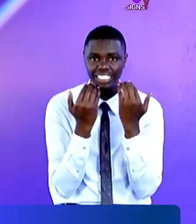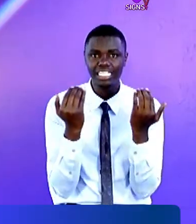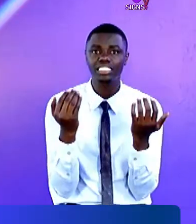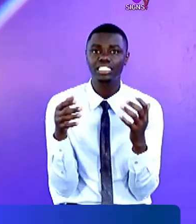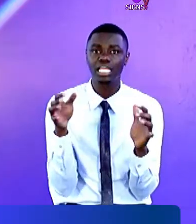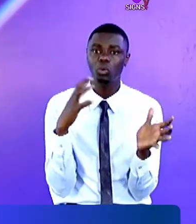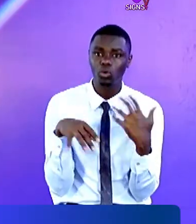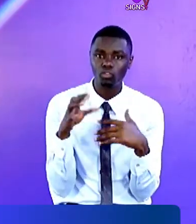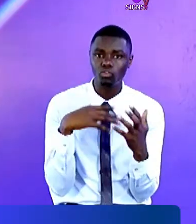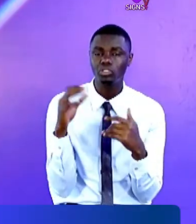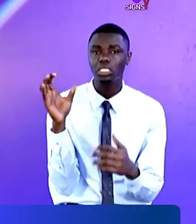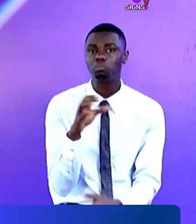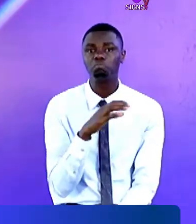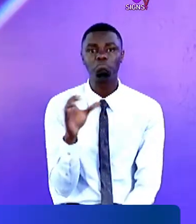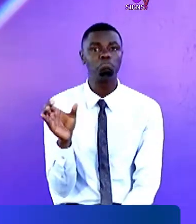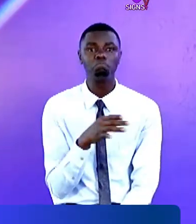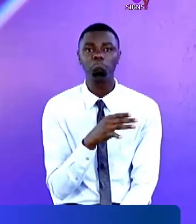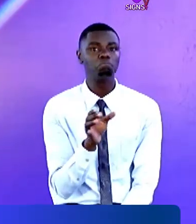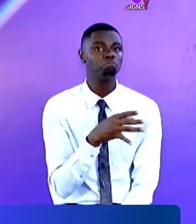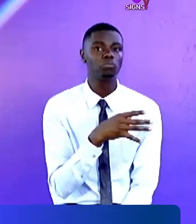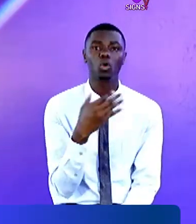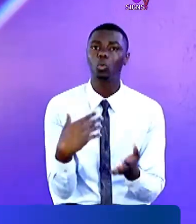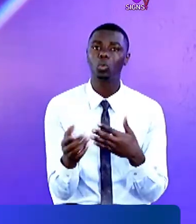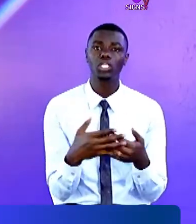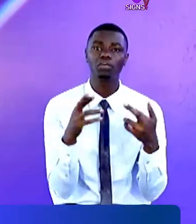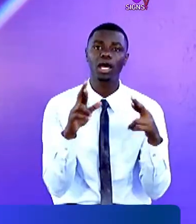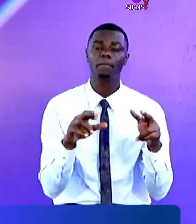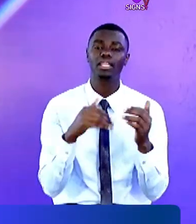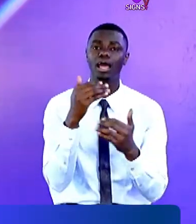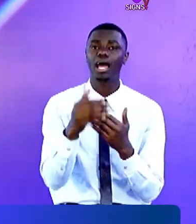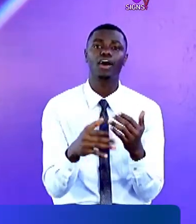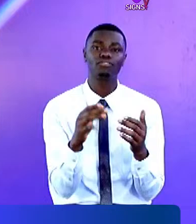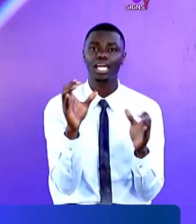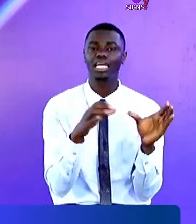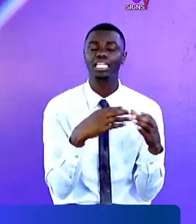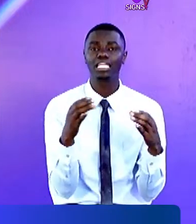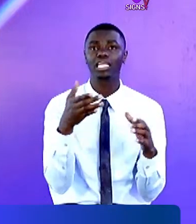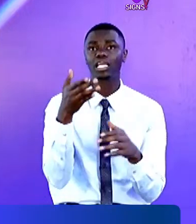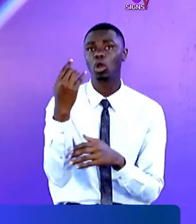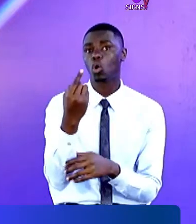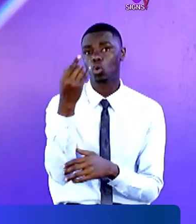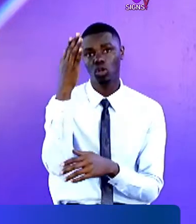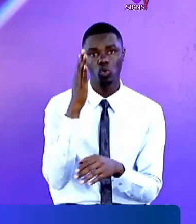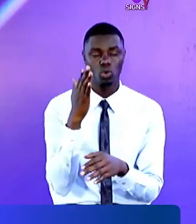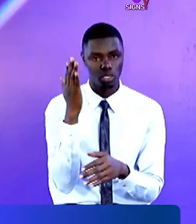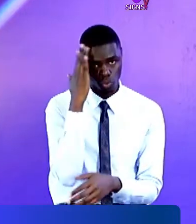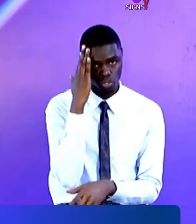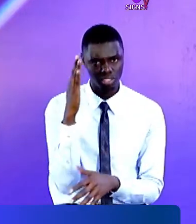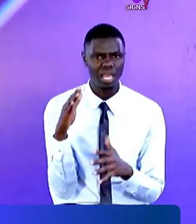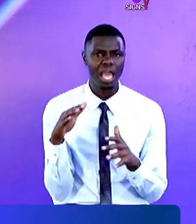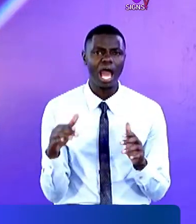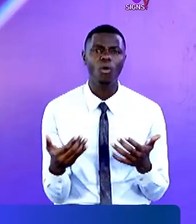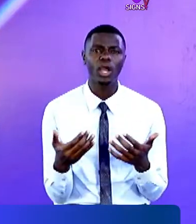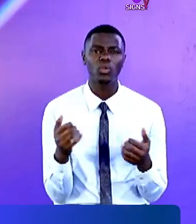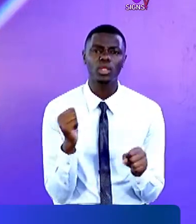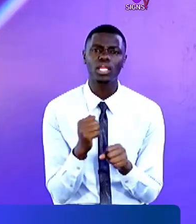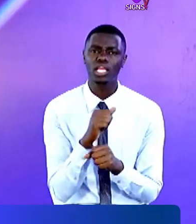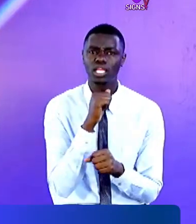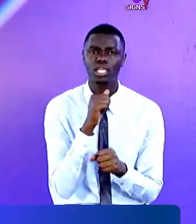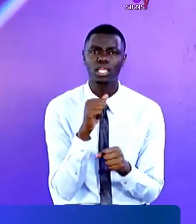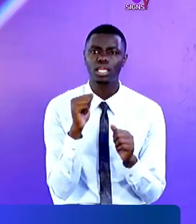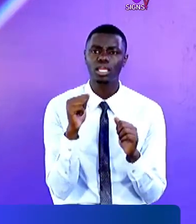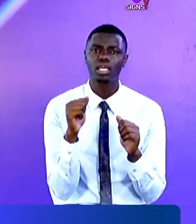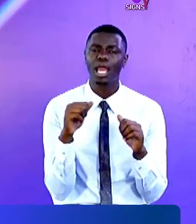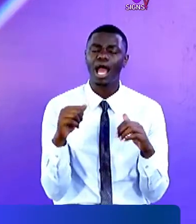continue to do, and after drinking with them as well. Whatever happens after drinking, only God knows, yeah, isn't it? How can we not allow, how can